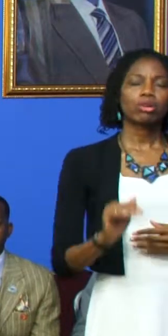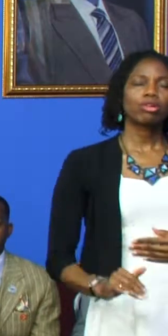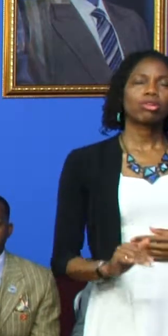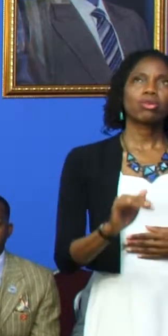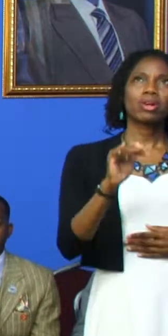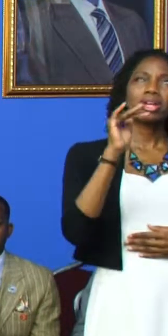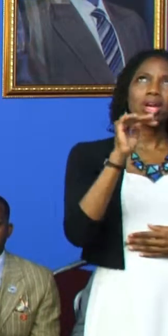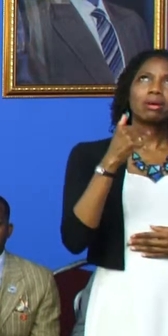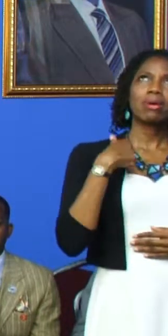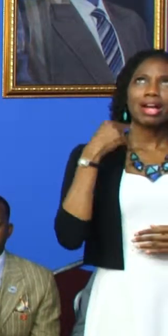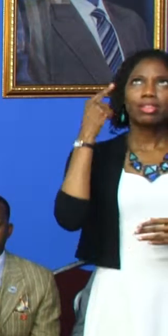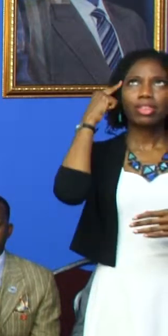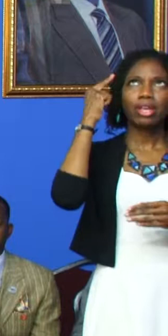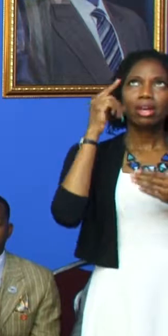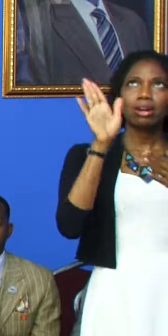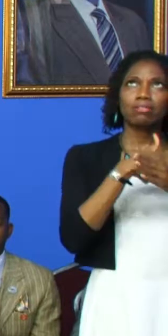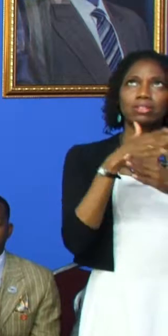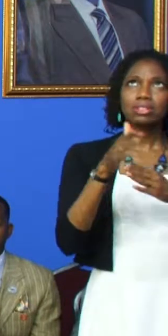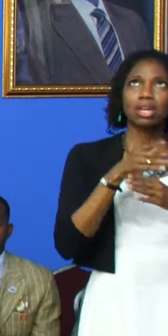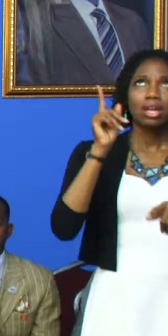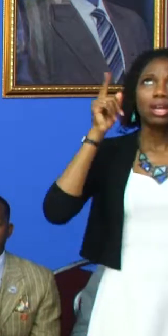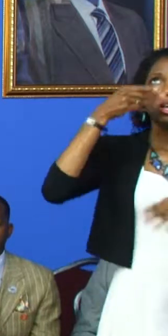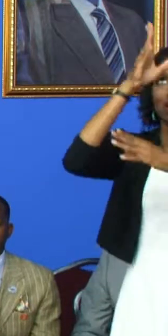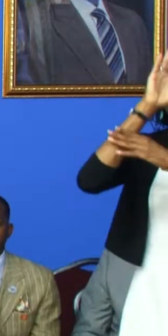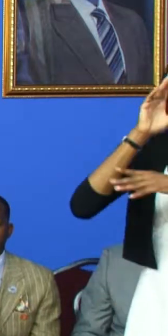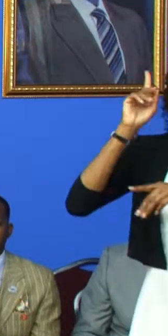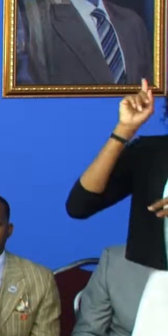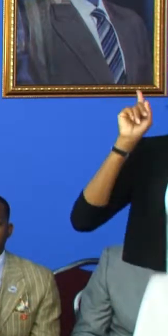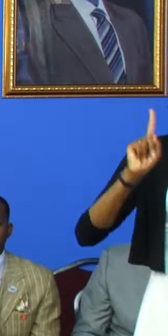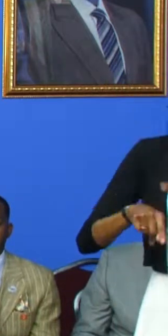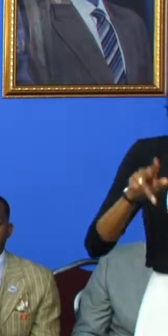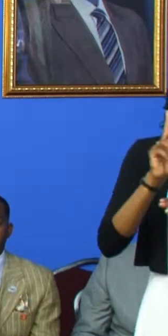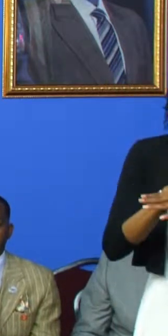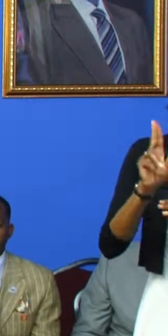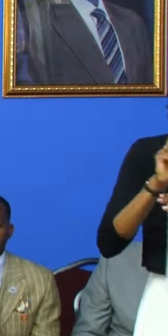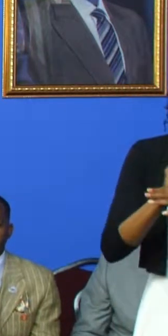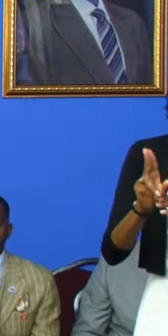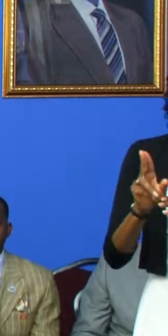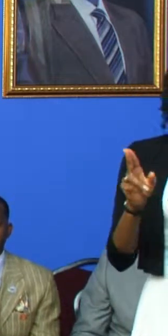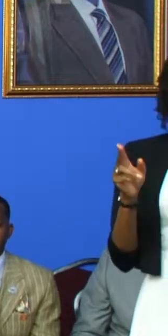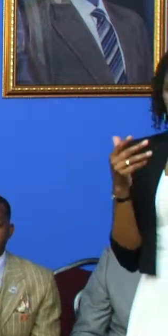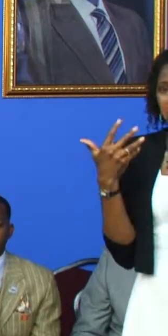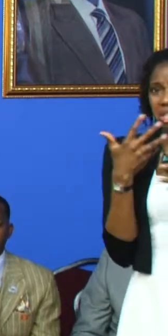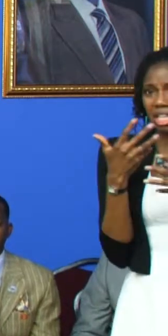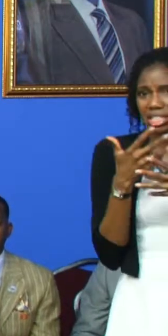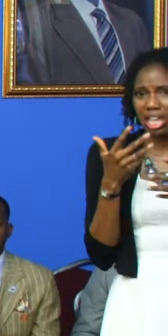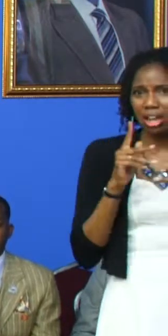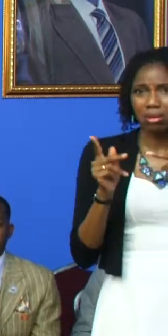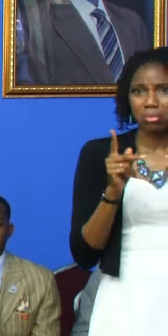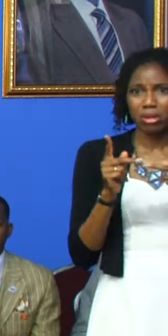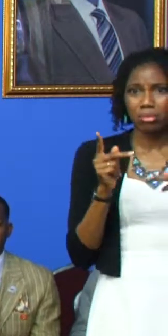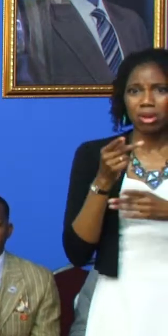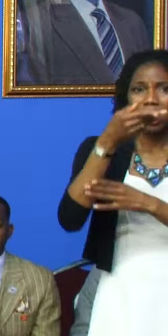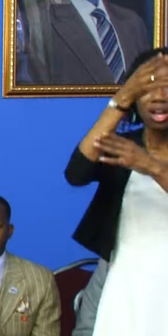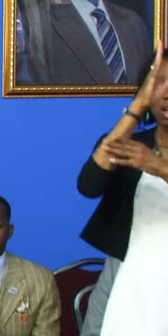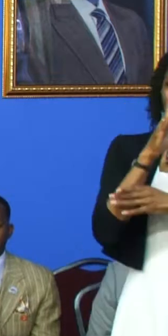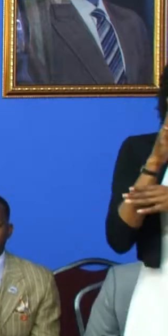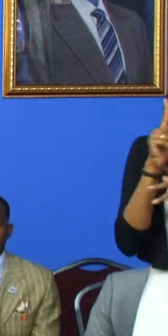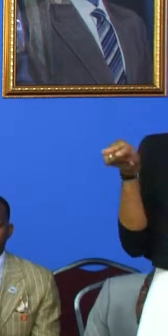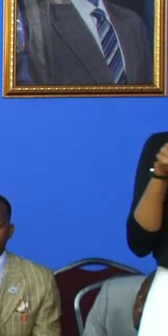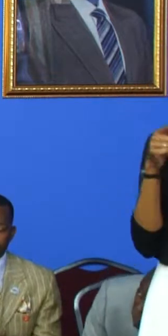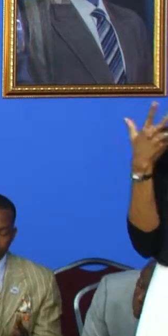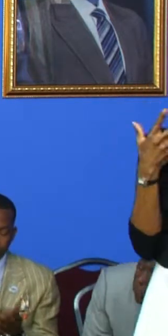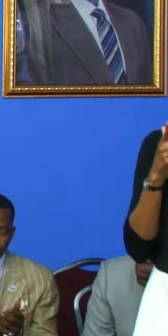God can't use no coward soldier. God and punks can't dwell in the same